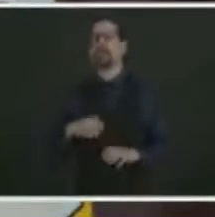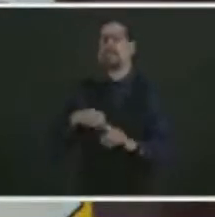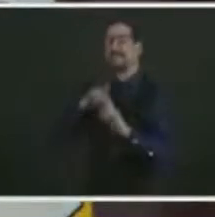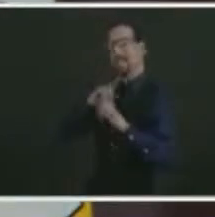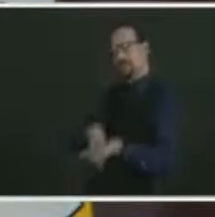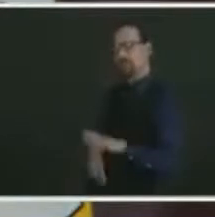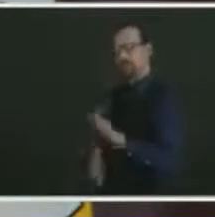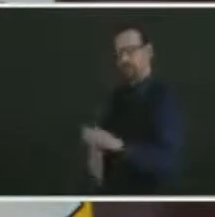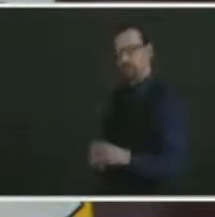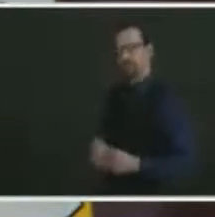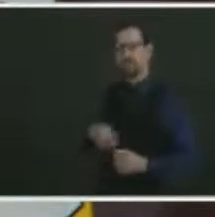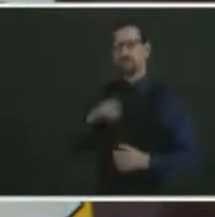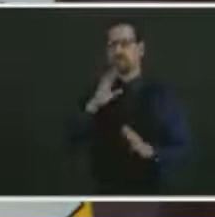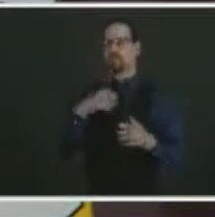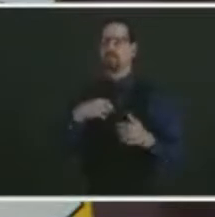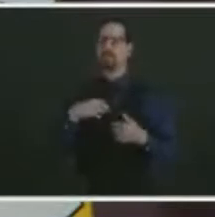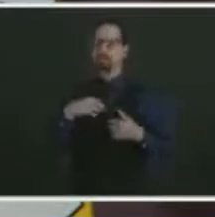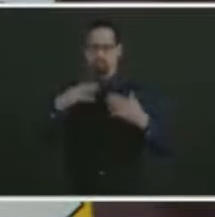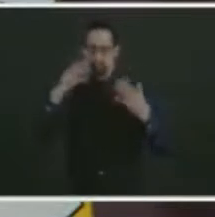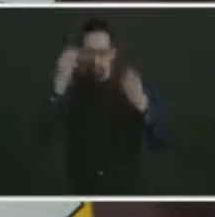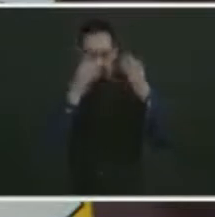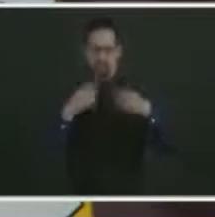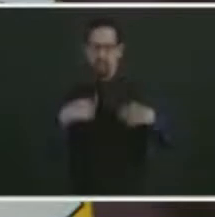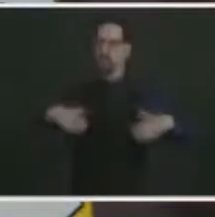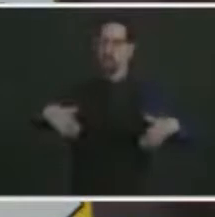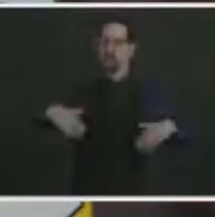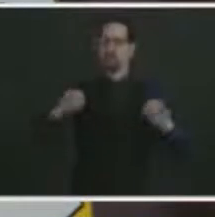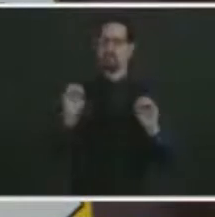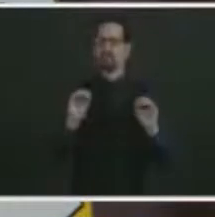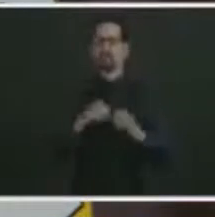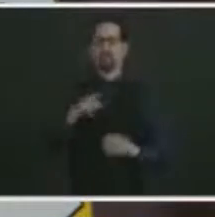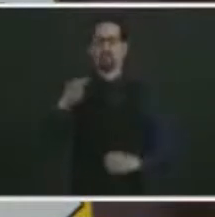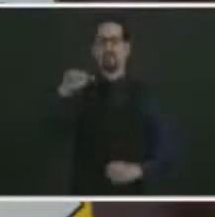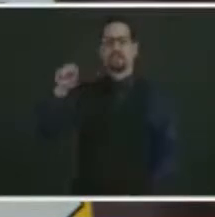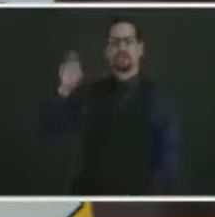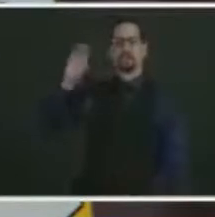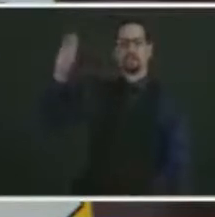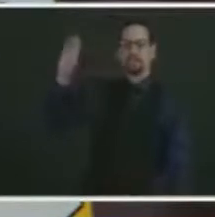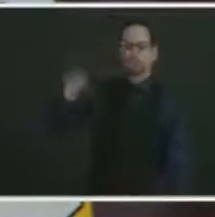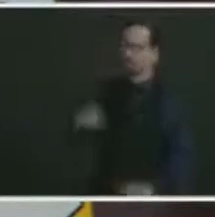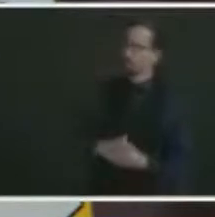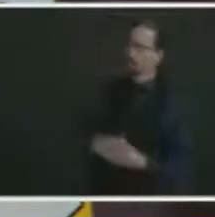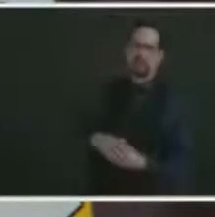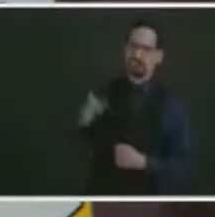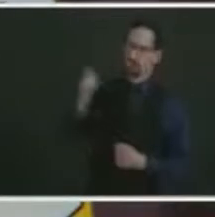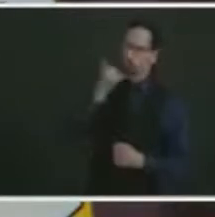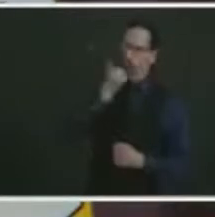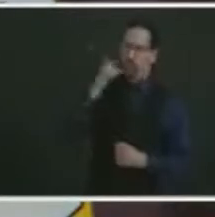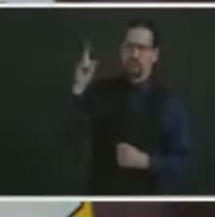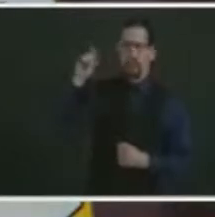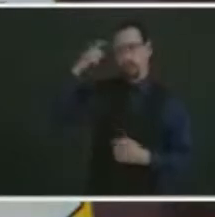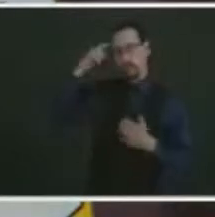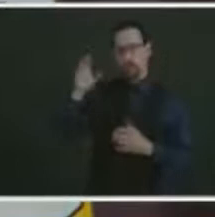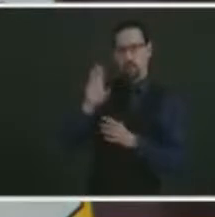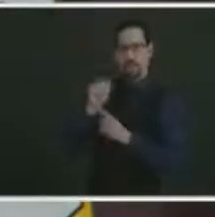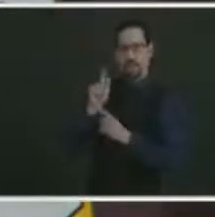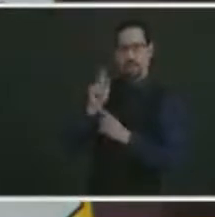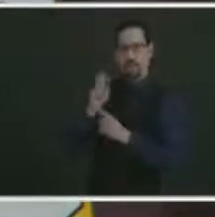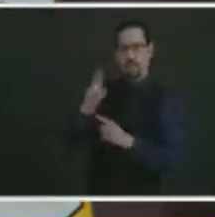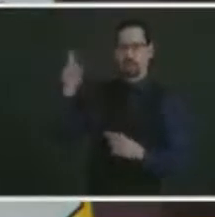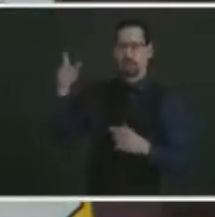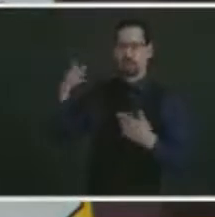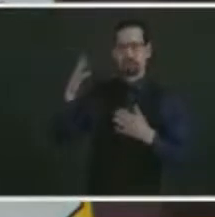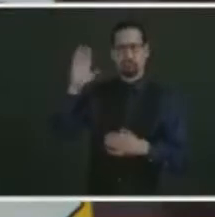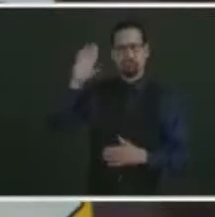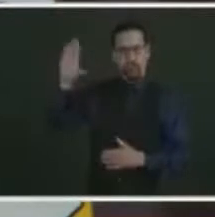thinking, which isn't to say that they're wrong. In no way do I want to criticize what they're doing. I think Governor Baker has his hands full, as do I, and he's doing a terrific job.